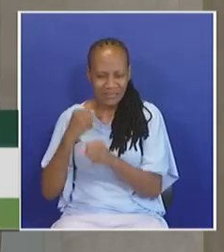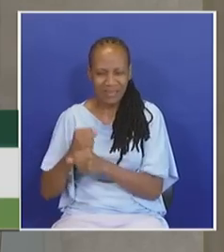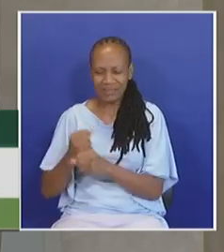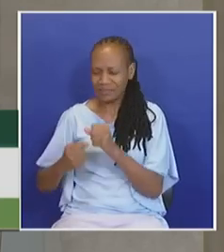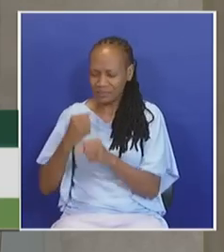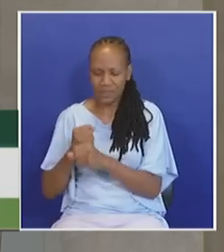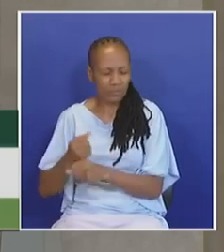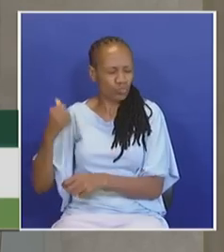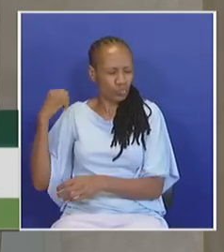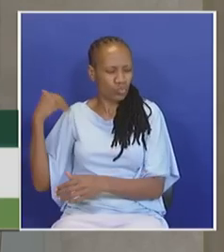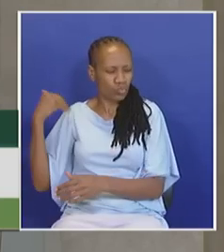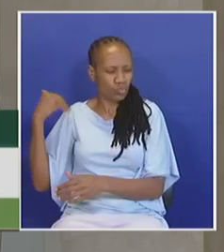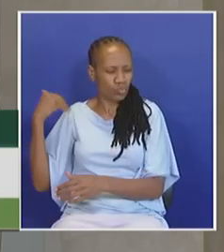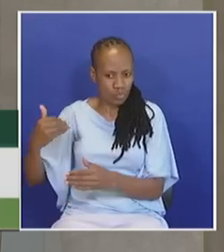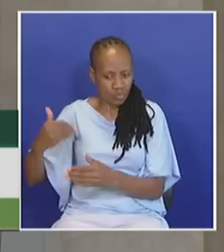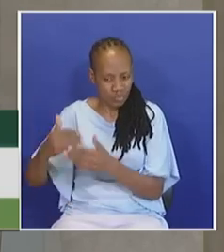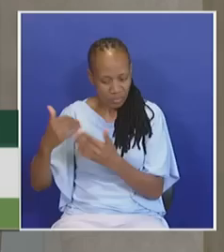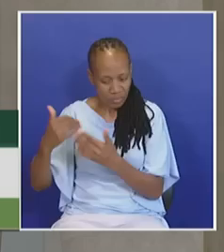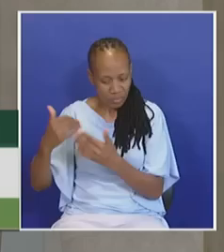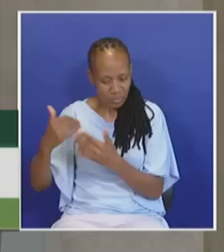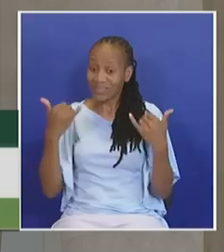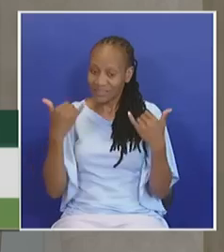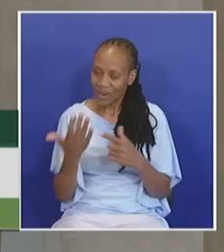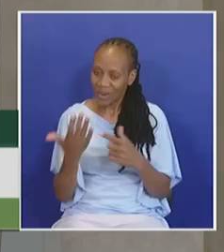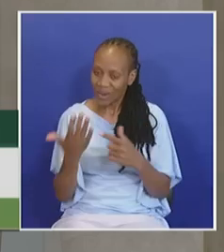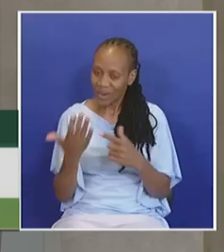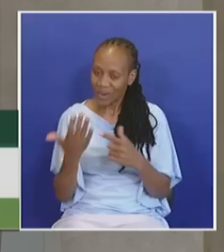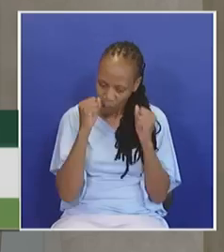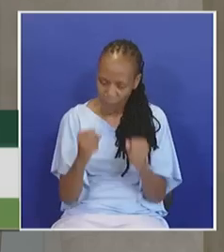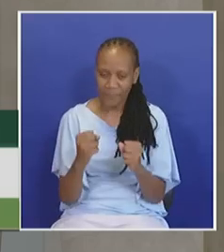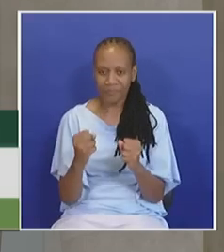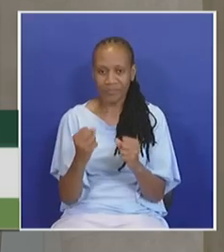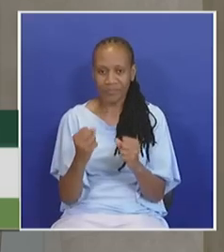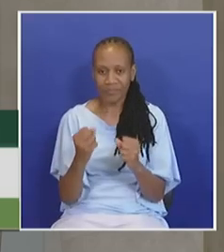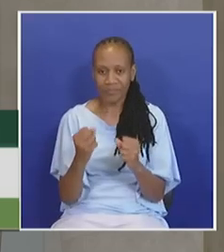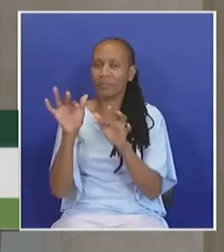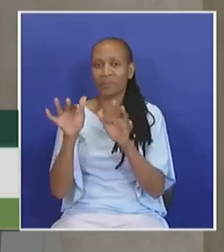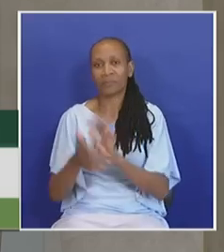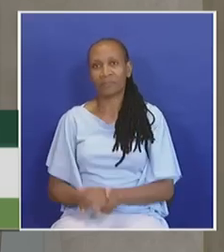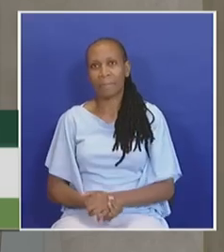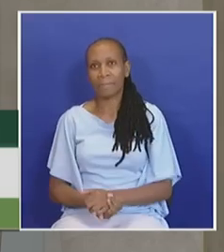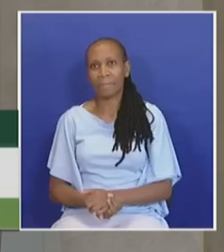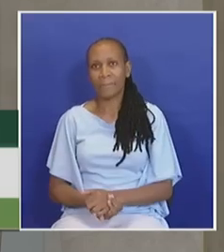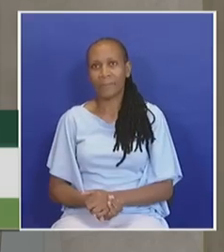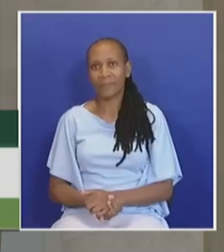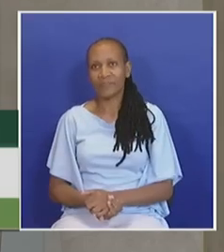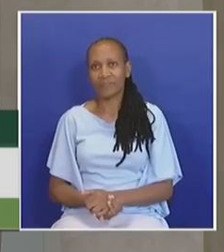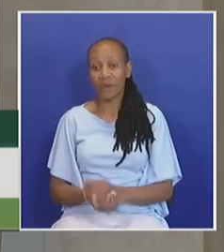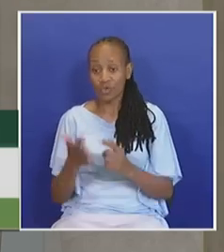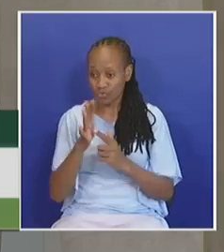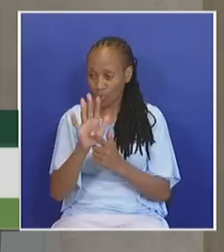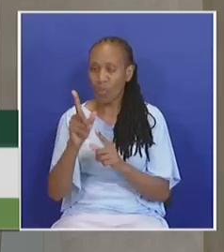great-grandparents. Start demonstrating your commitment to the object of